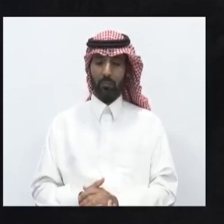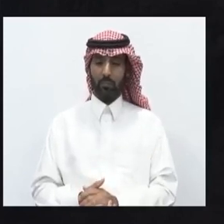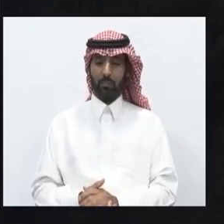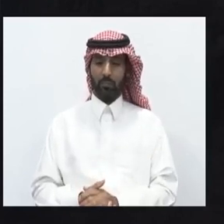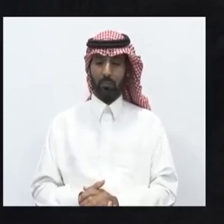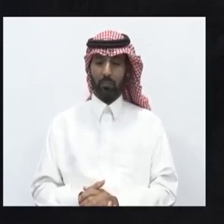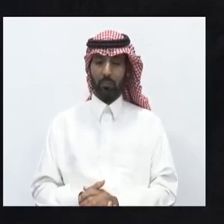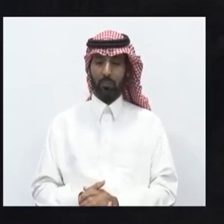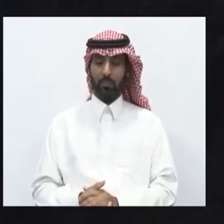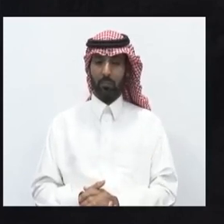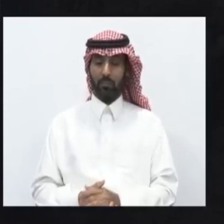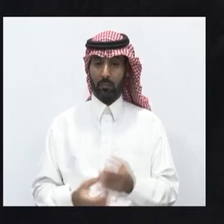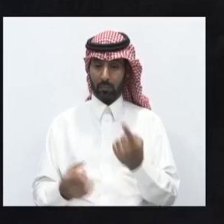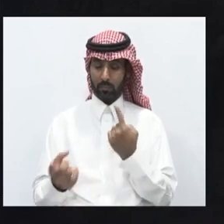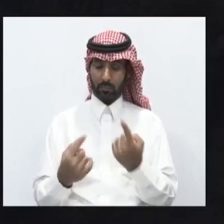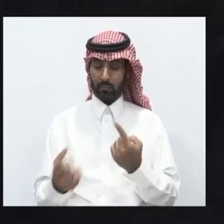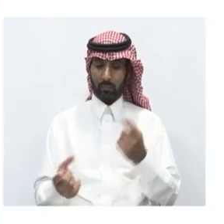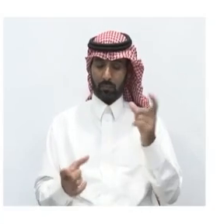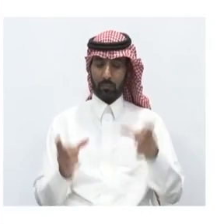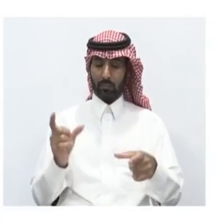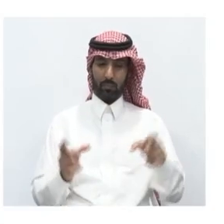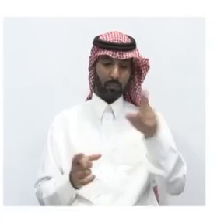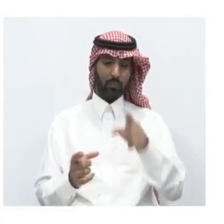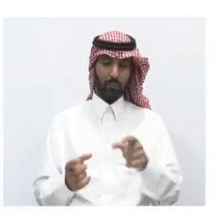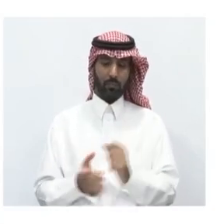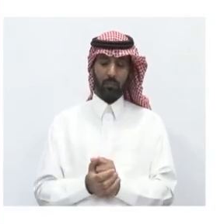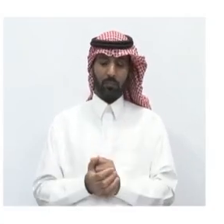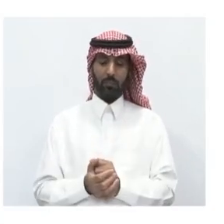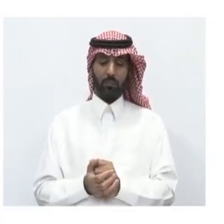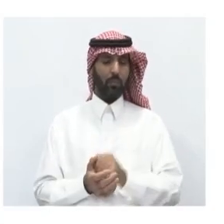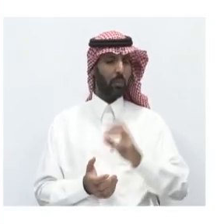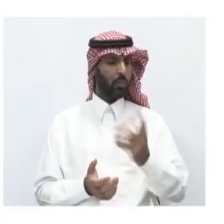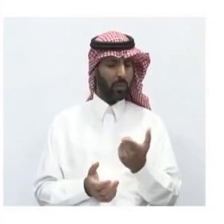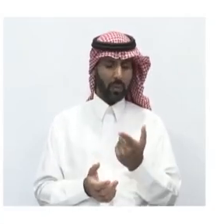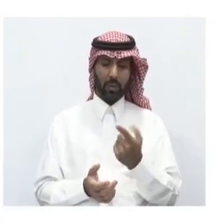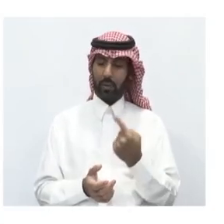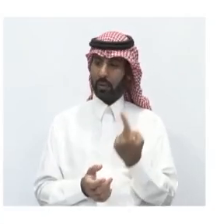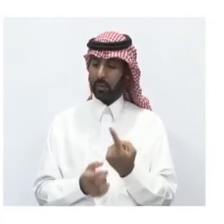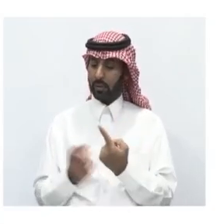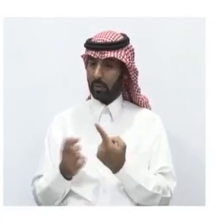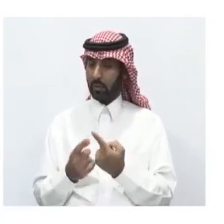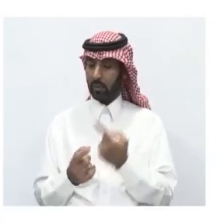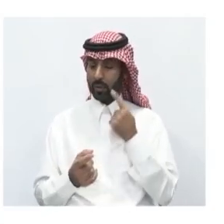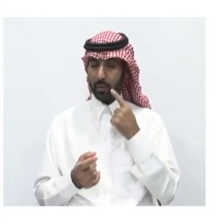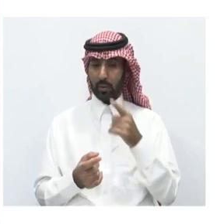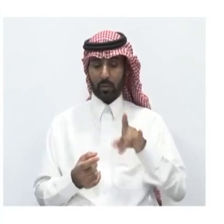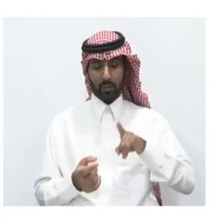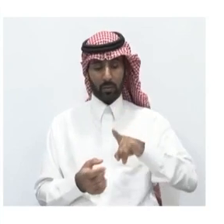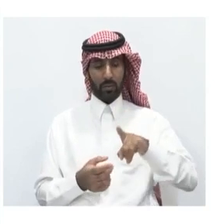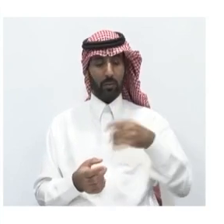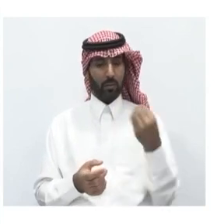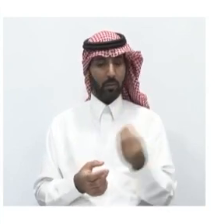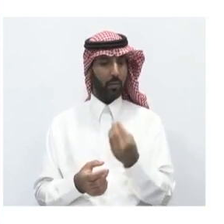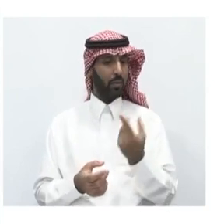seats. So about the conversation, here are the questions about the conversation. What request does the passenger make? How does